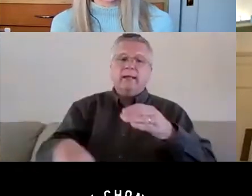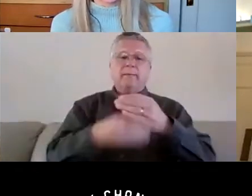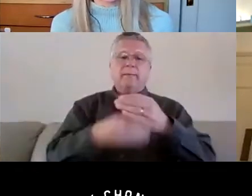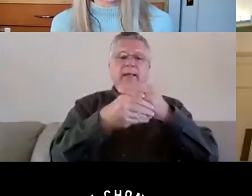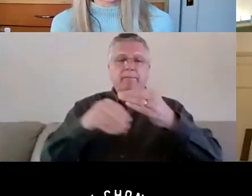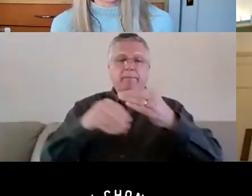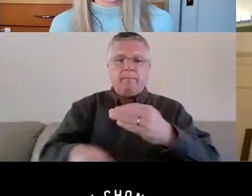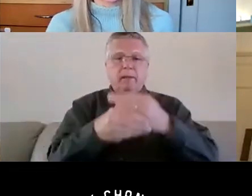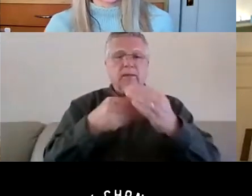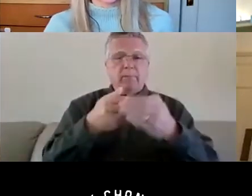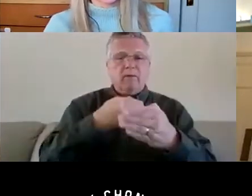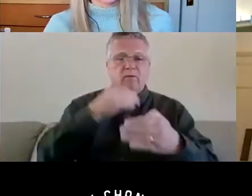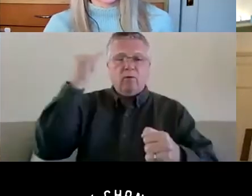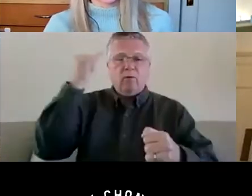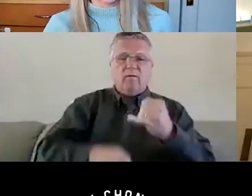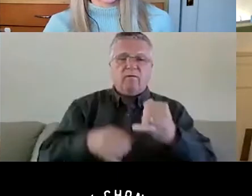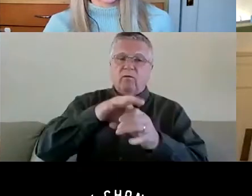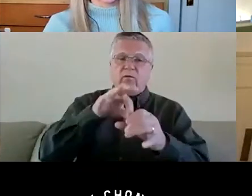final vote.